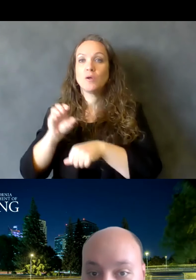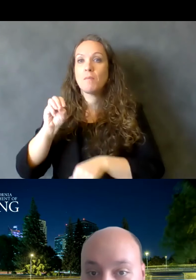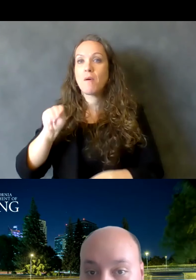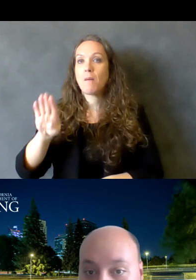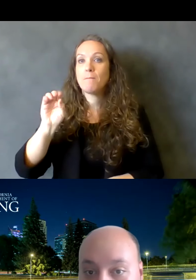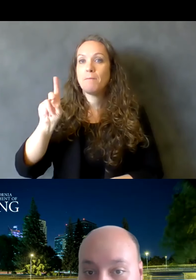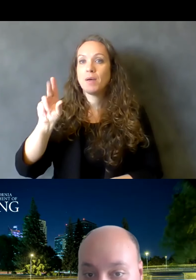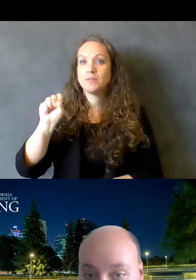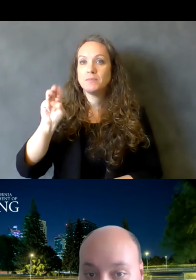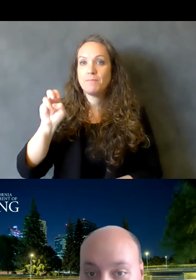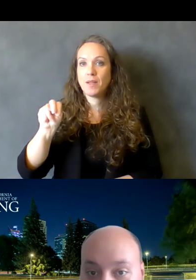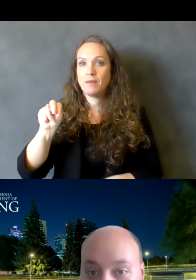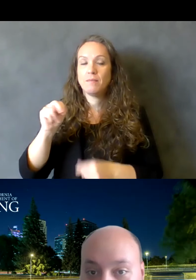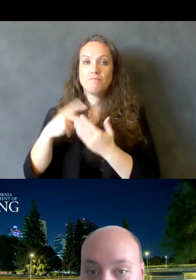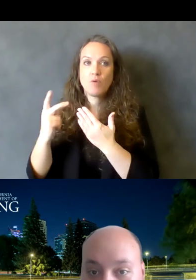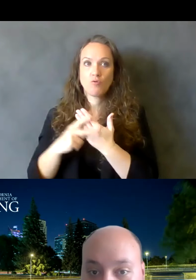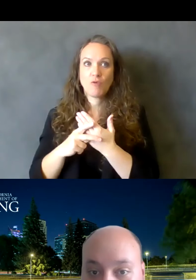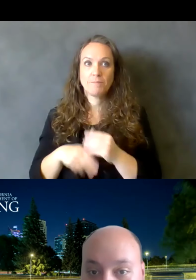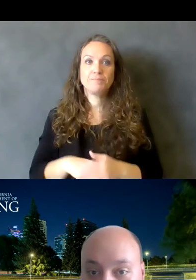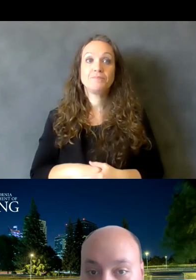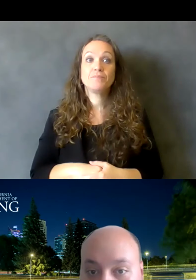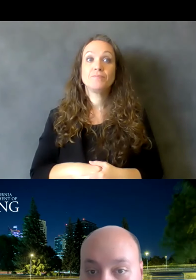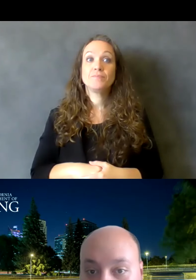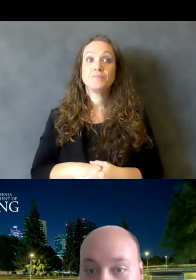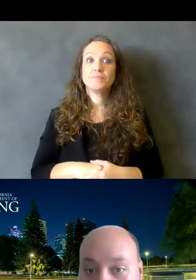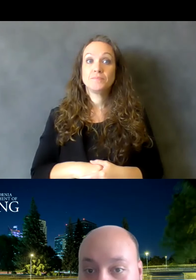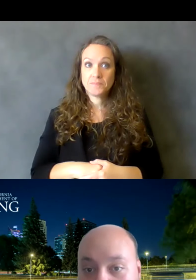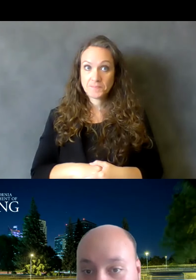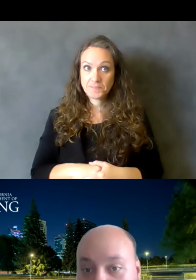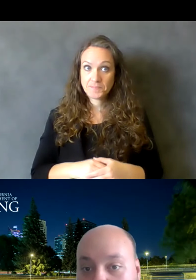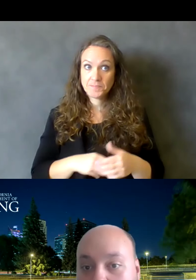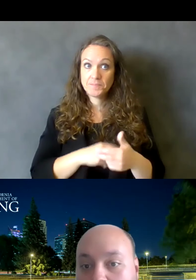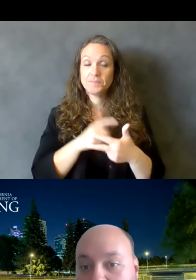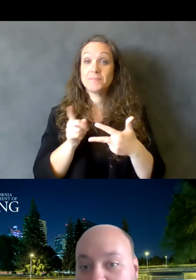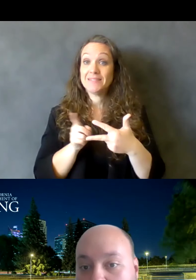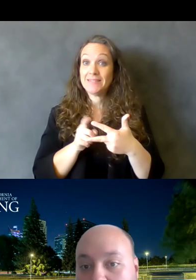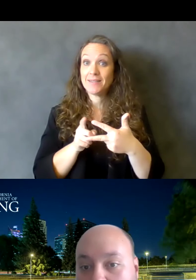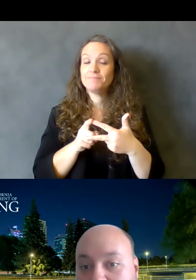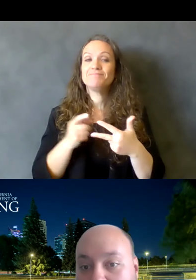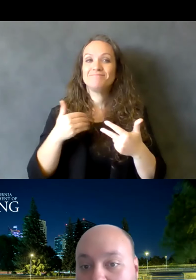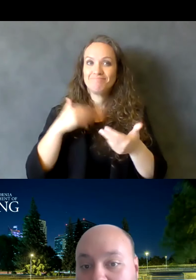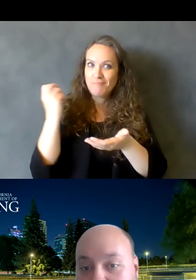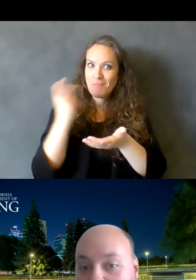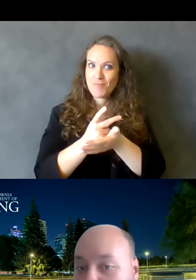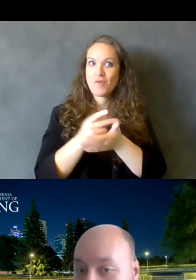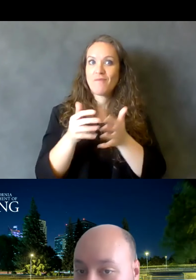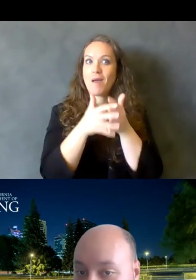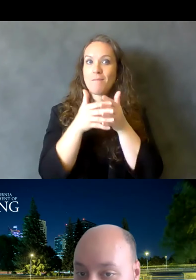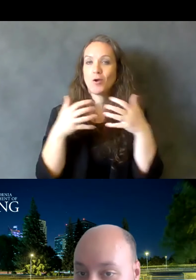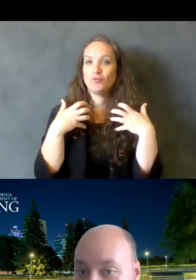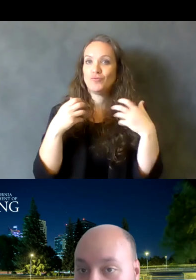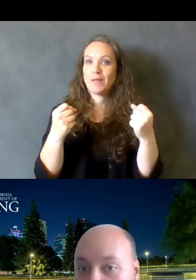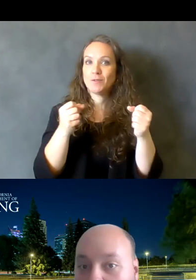program. Additionally, we saw the approval of the American Rescue Plan, and with that comes another significant